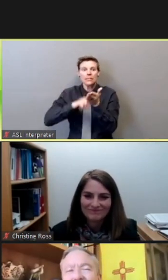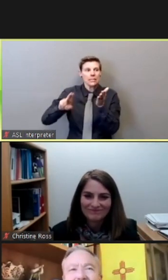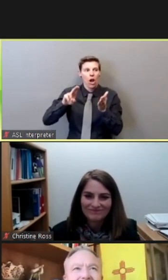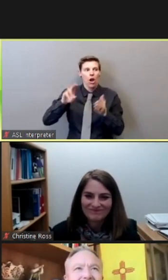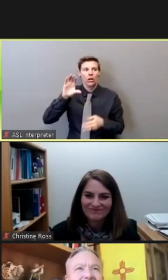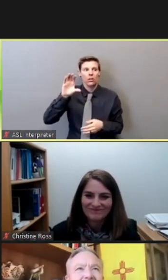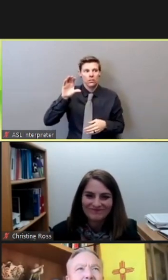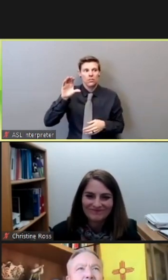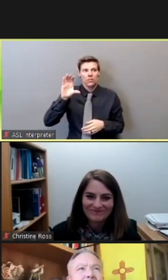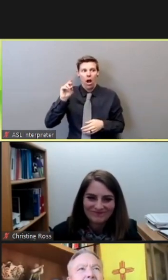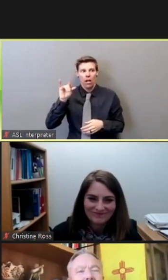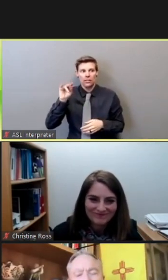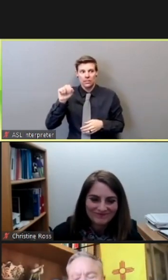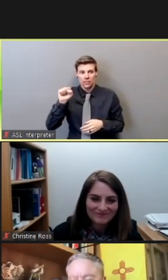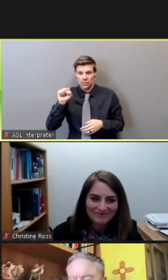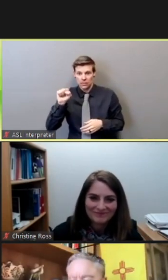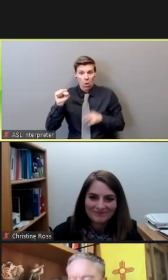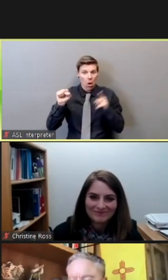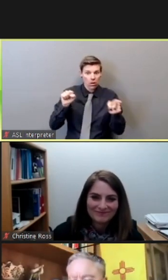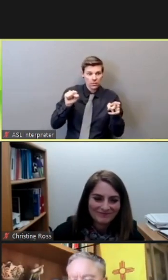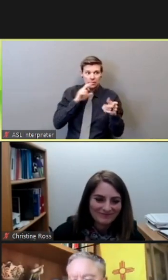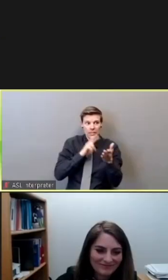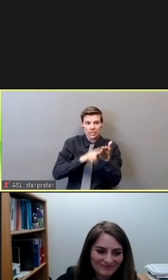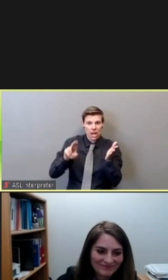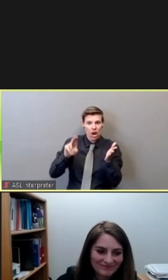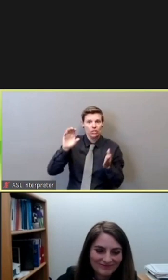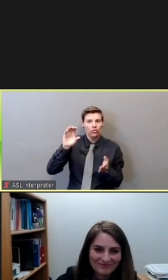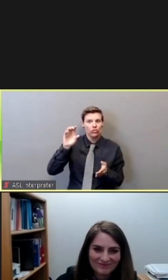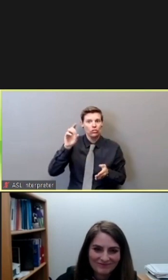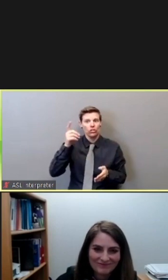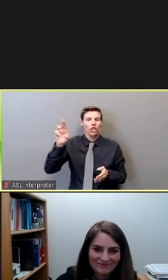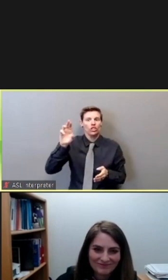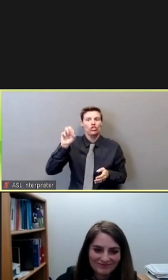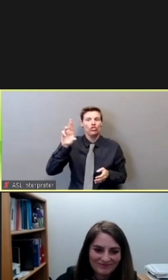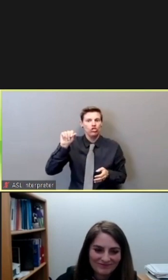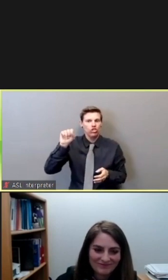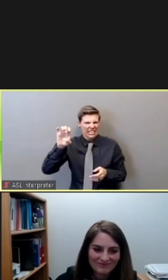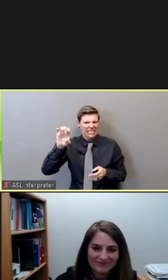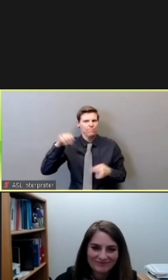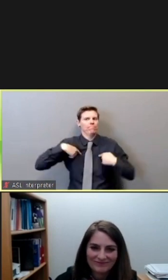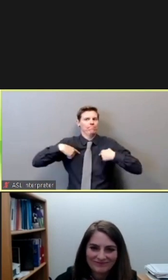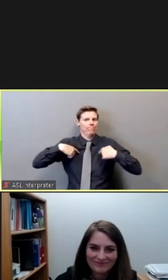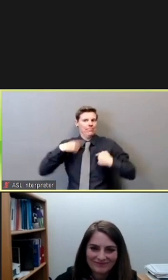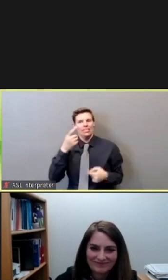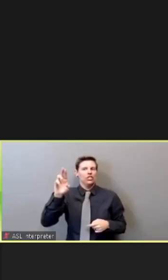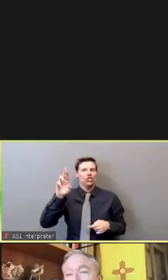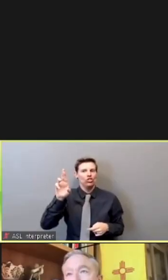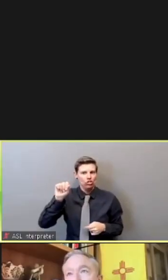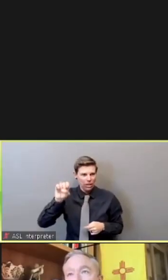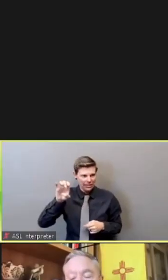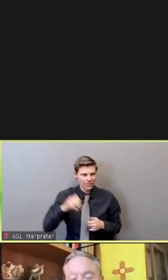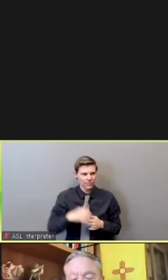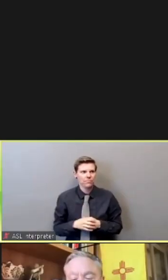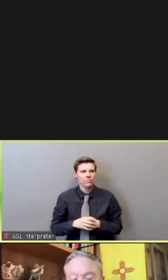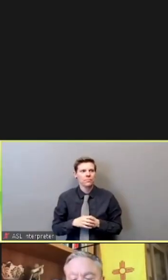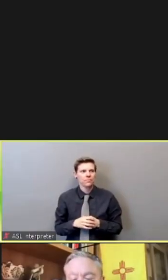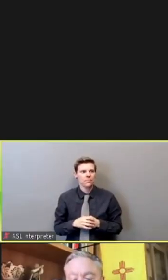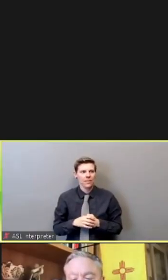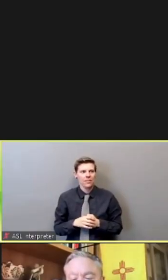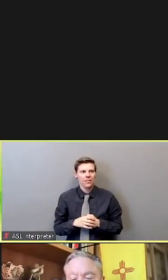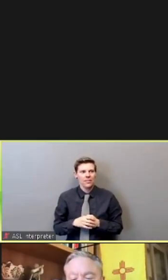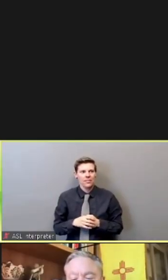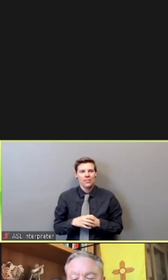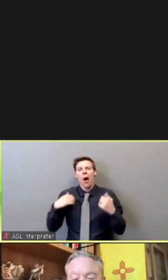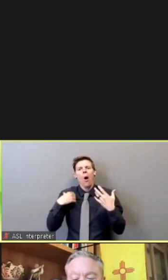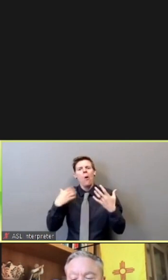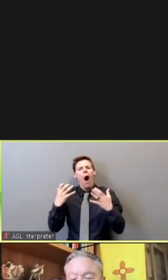we go. I am ready. Thank you very much. Just a couple of quick comments before I launch into my slides. You